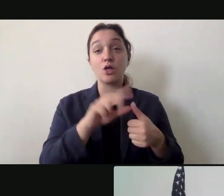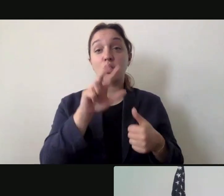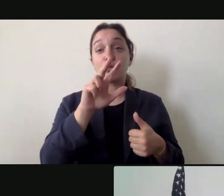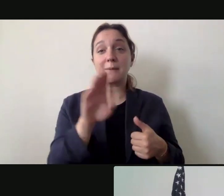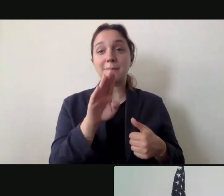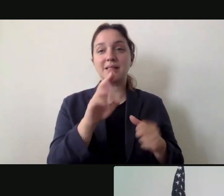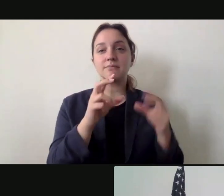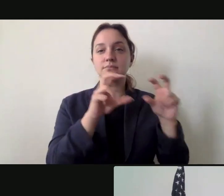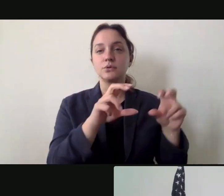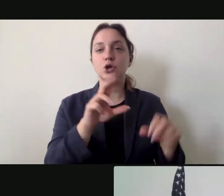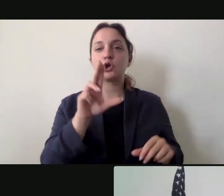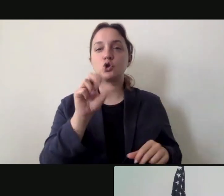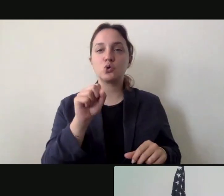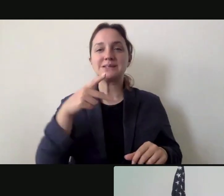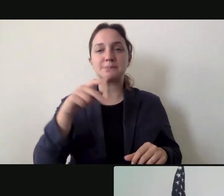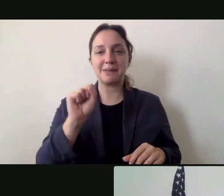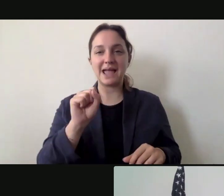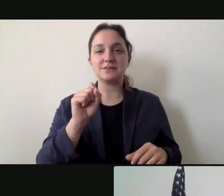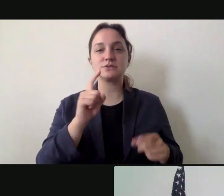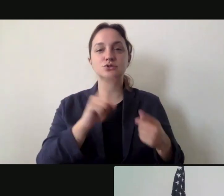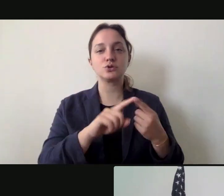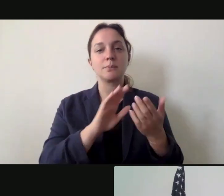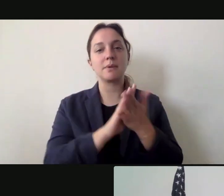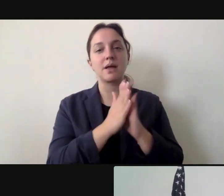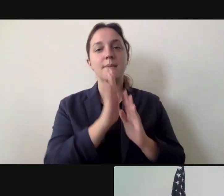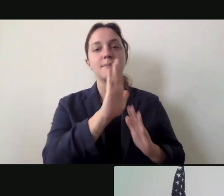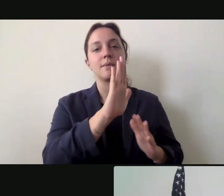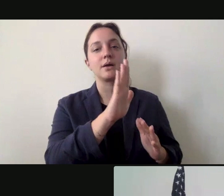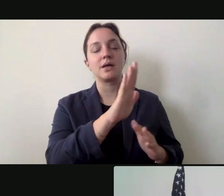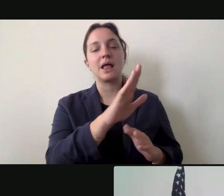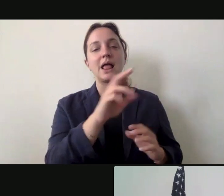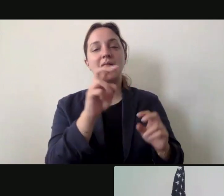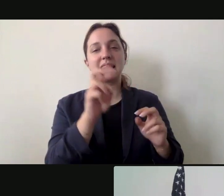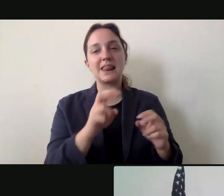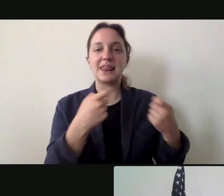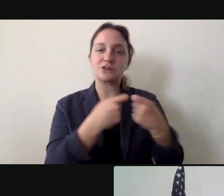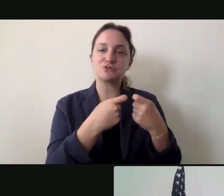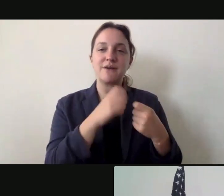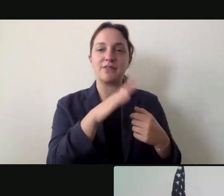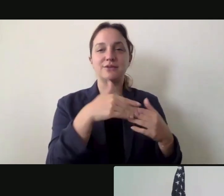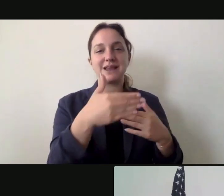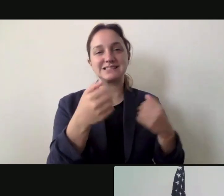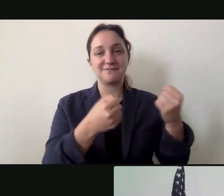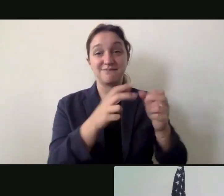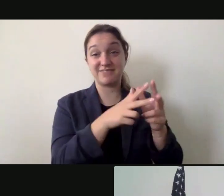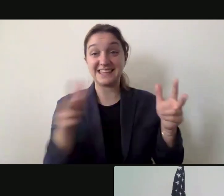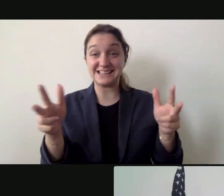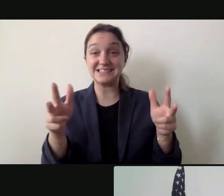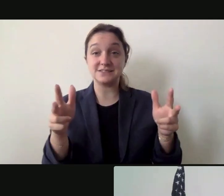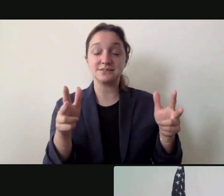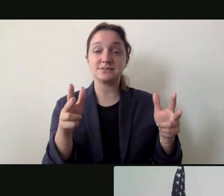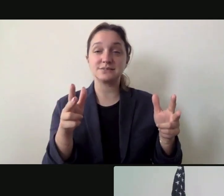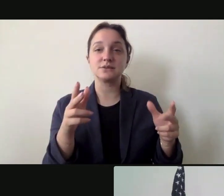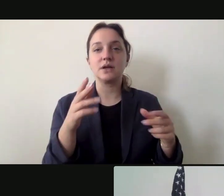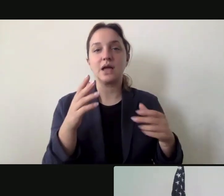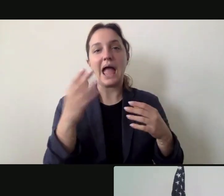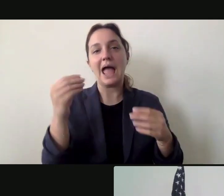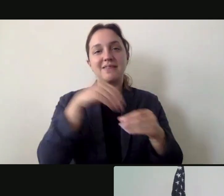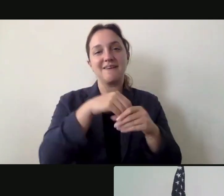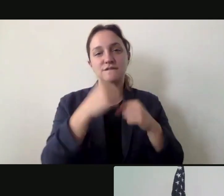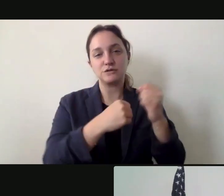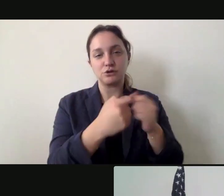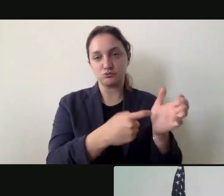go to the U.S. Postal Service to further electrify their next generation fleets for the carrier deliveries and the infrastructure that's necessary to put that